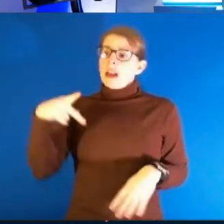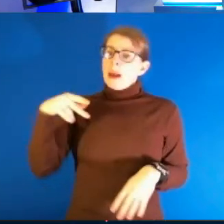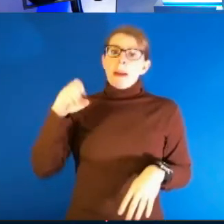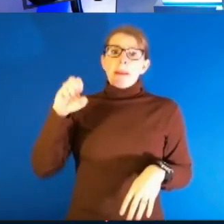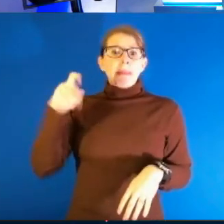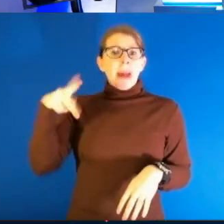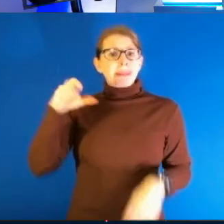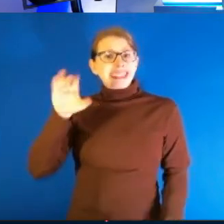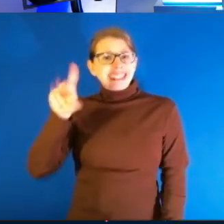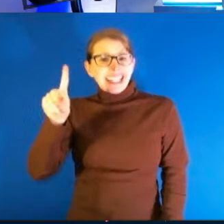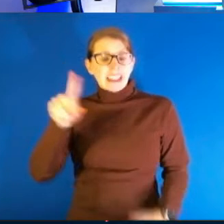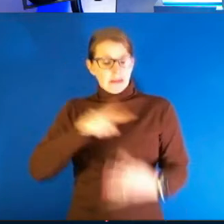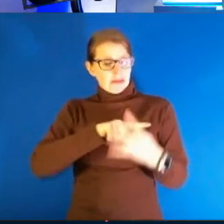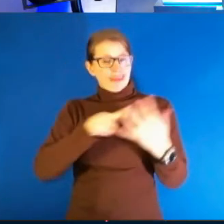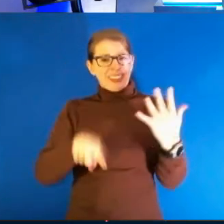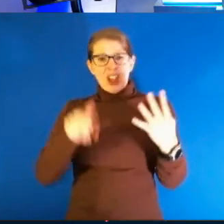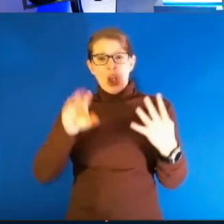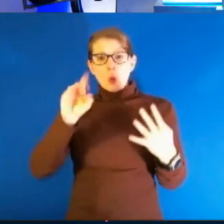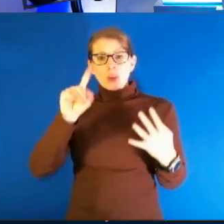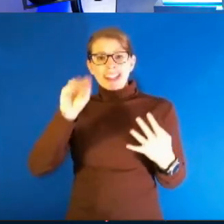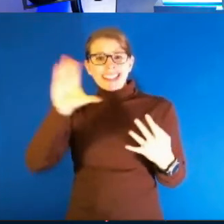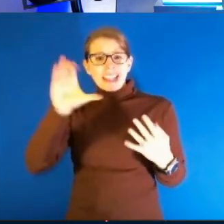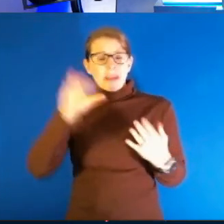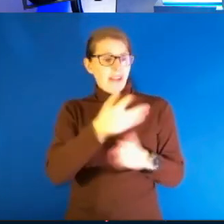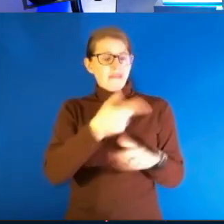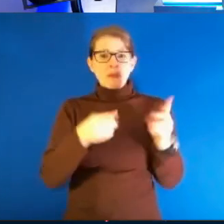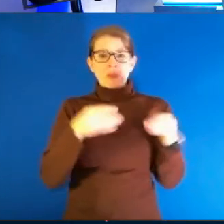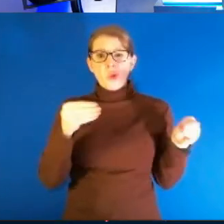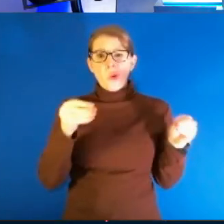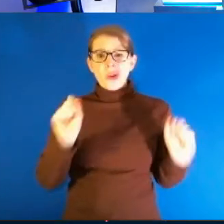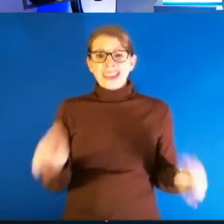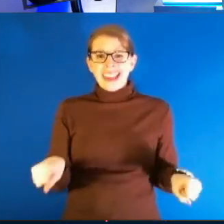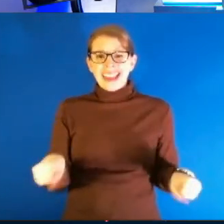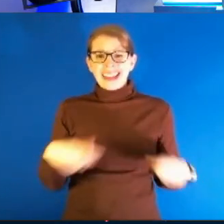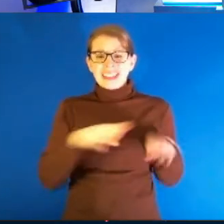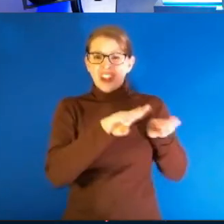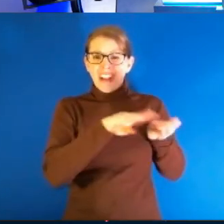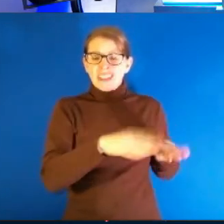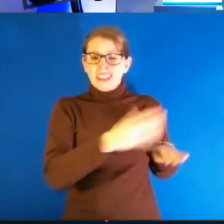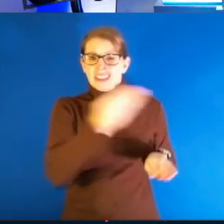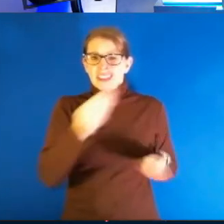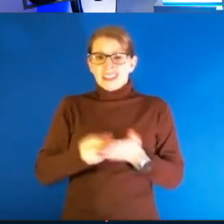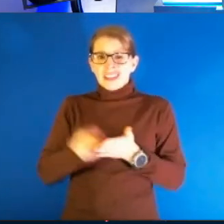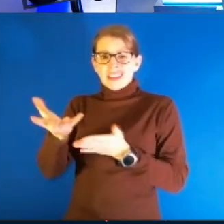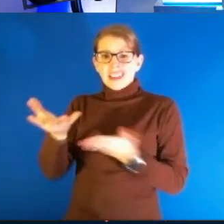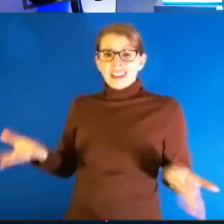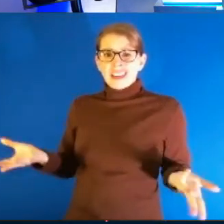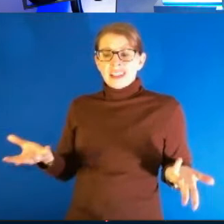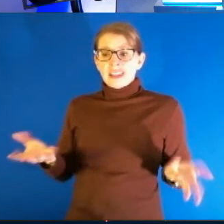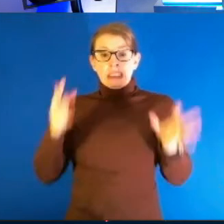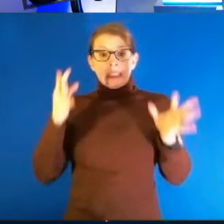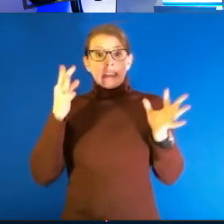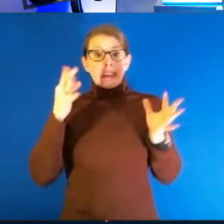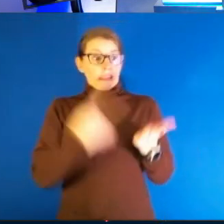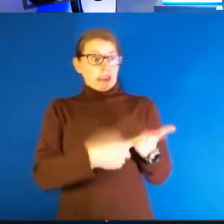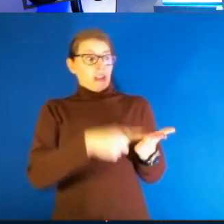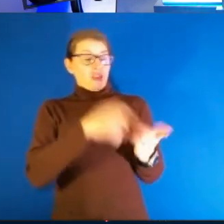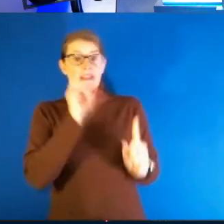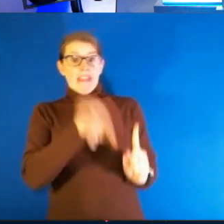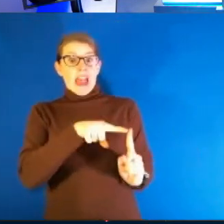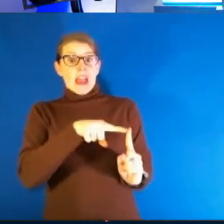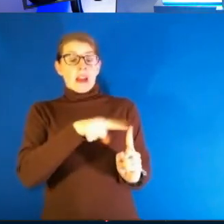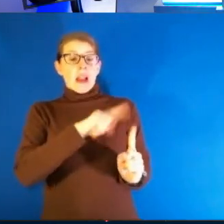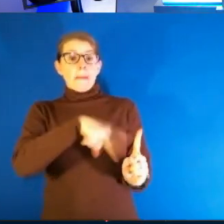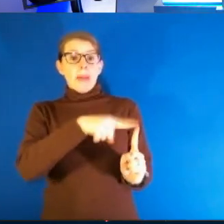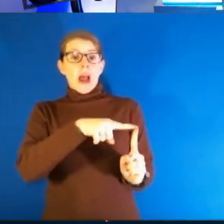over-the-counter medications. So if folks want to say, let's have that discussion about hydroxychloroquine and ivermectin. I